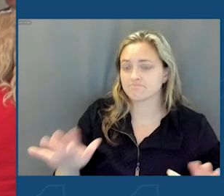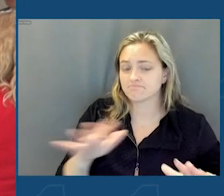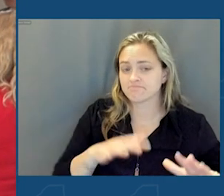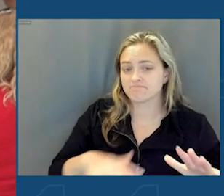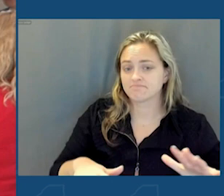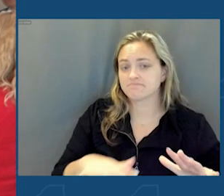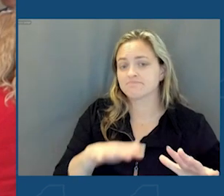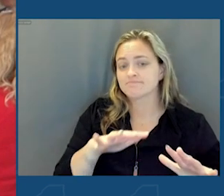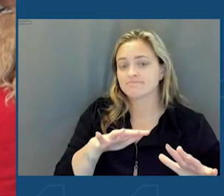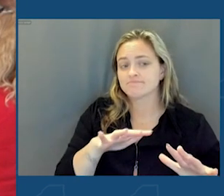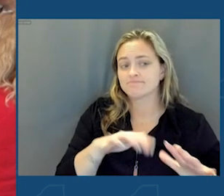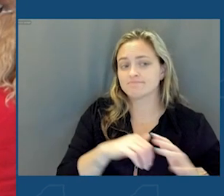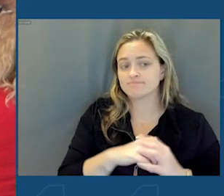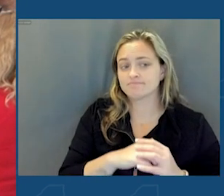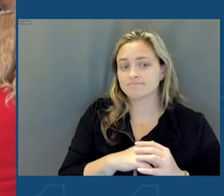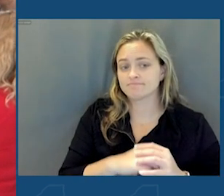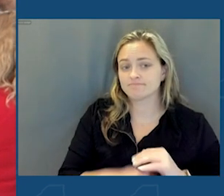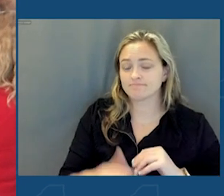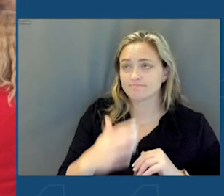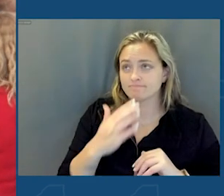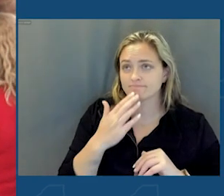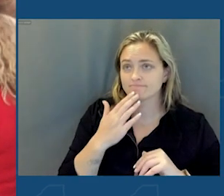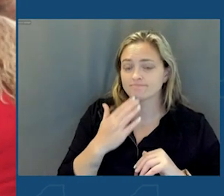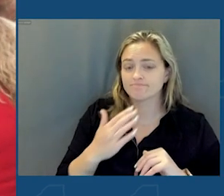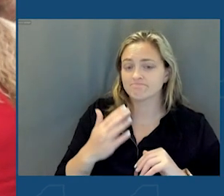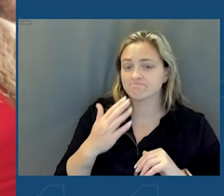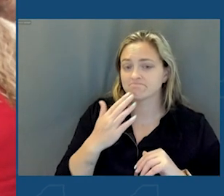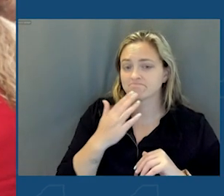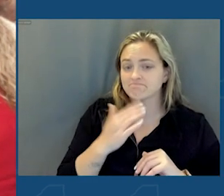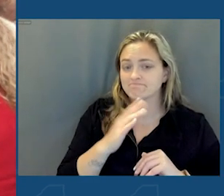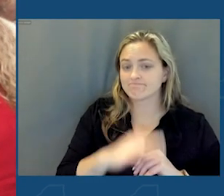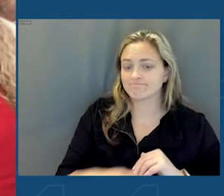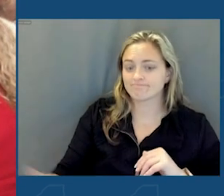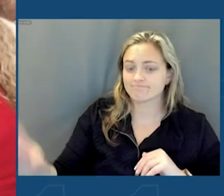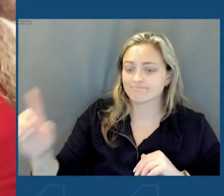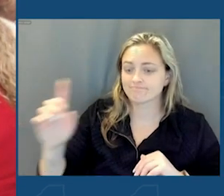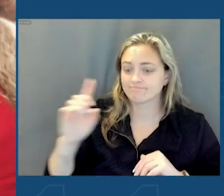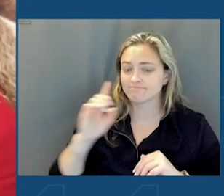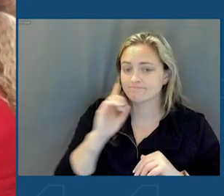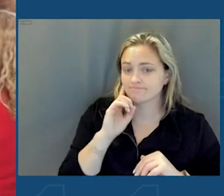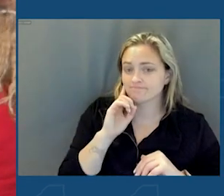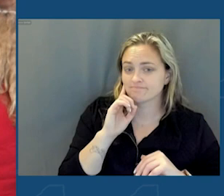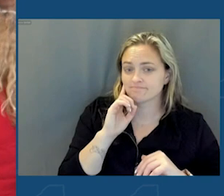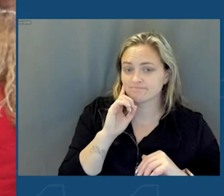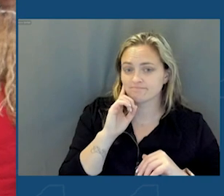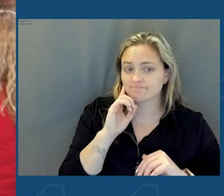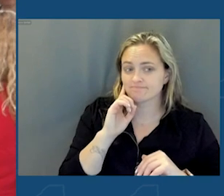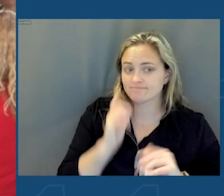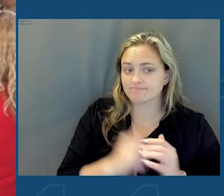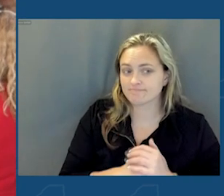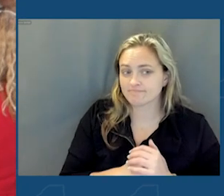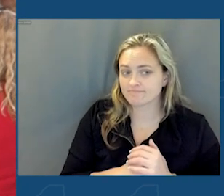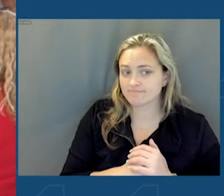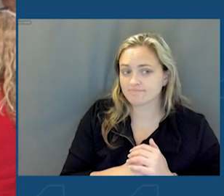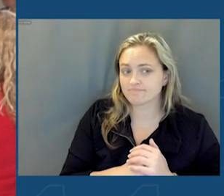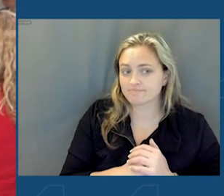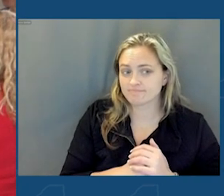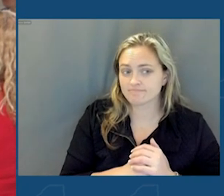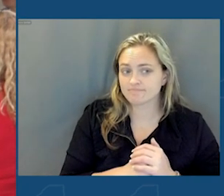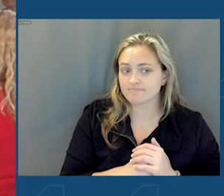Amazing grace, how sweet the sound